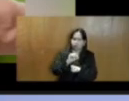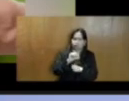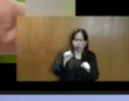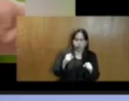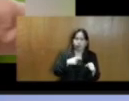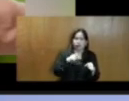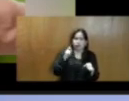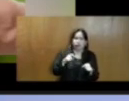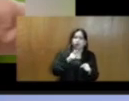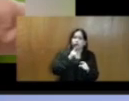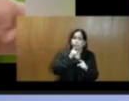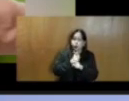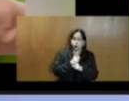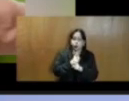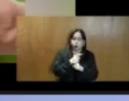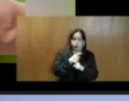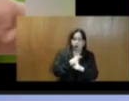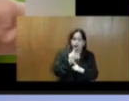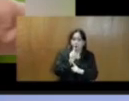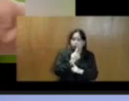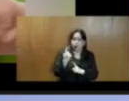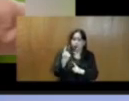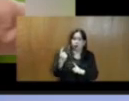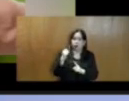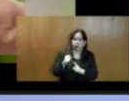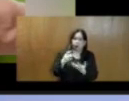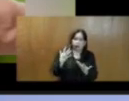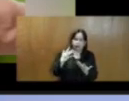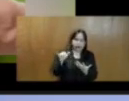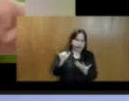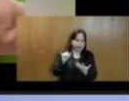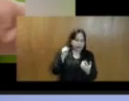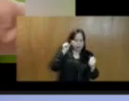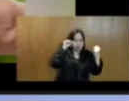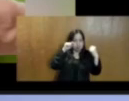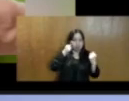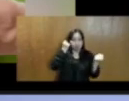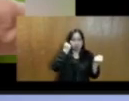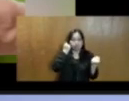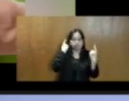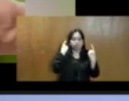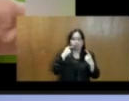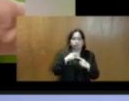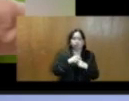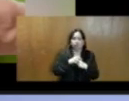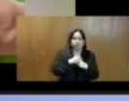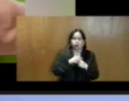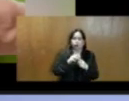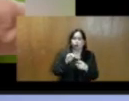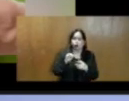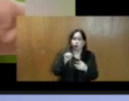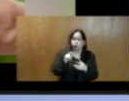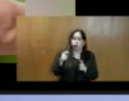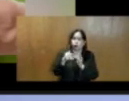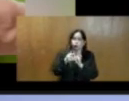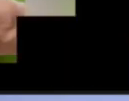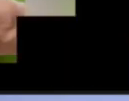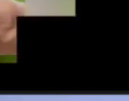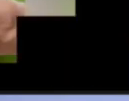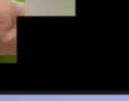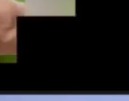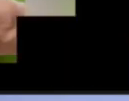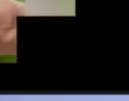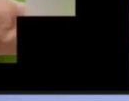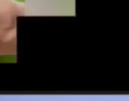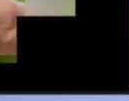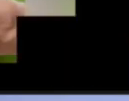we have to make sure that everyone is into the same mindset to make sure that students are aware as early